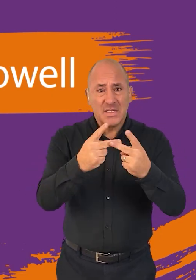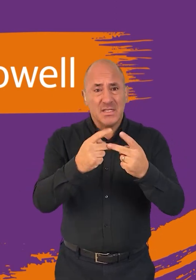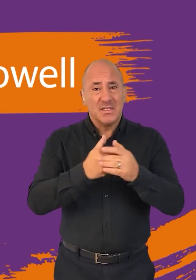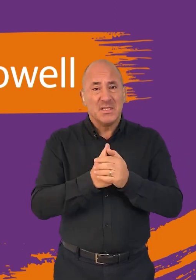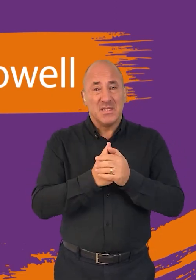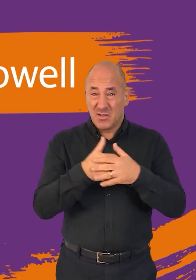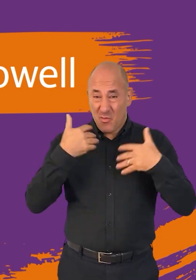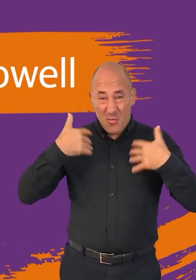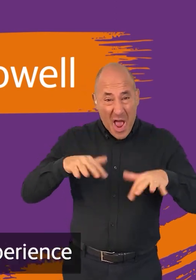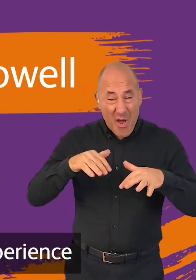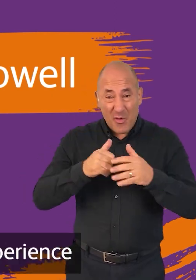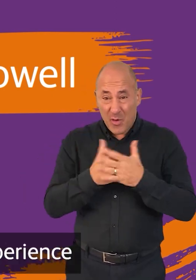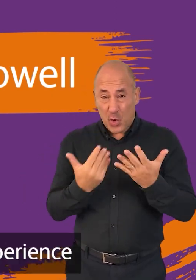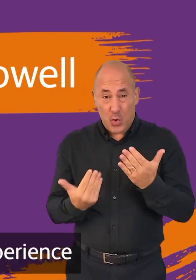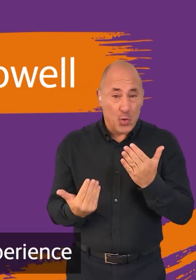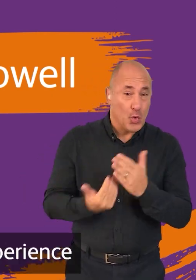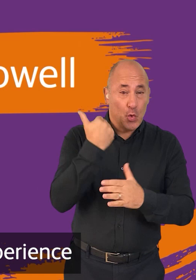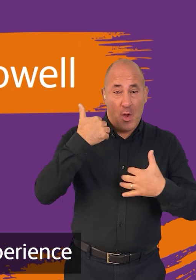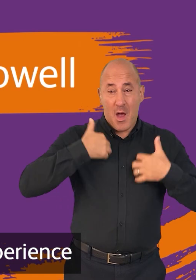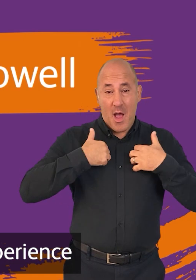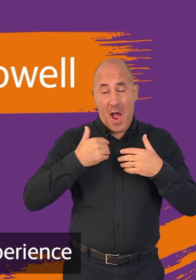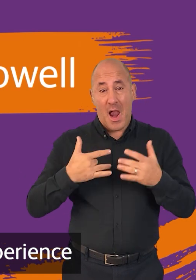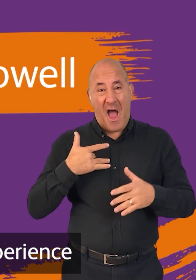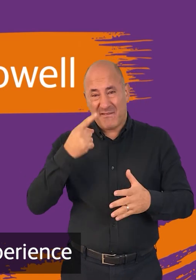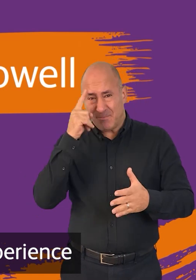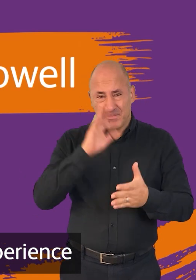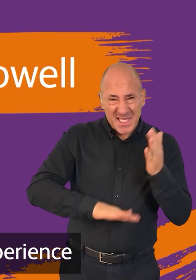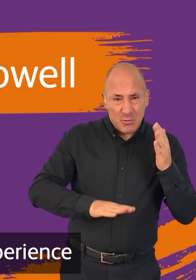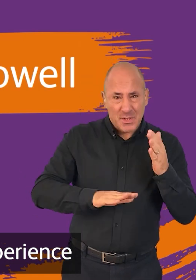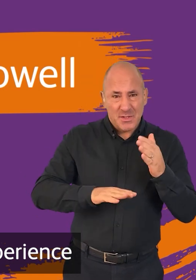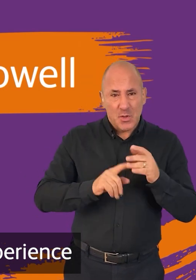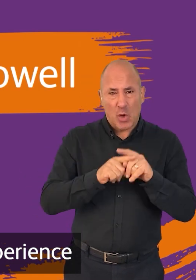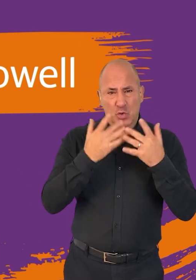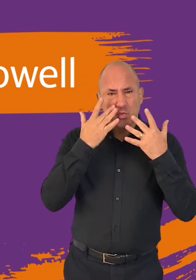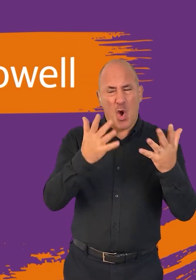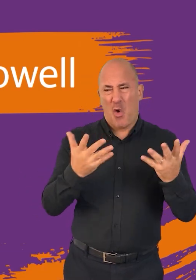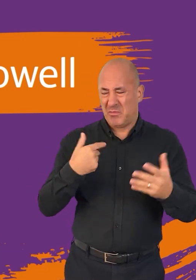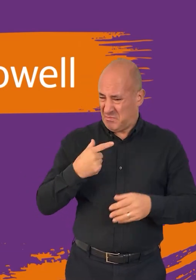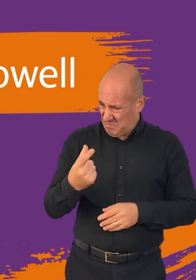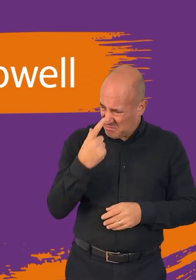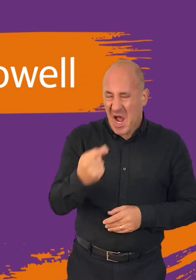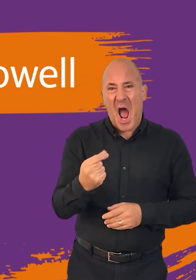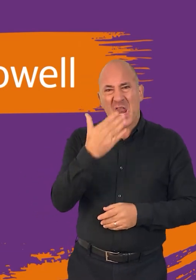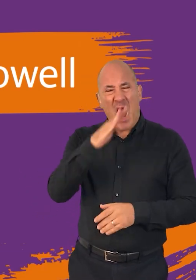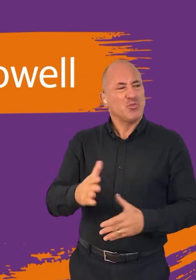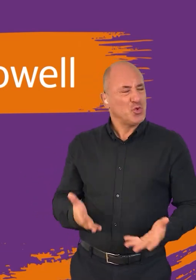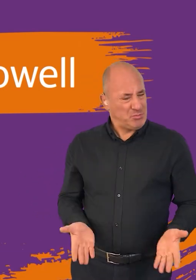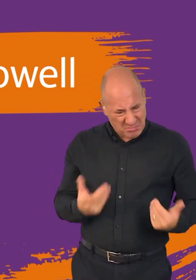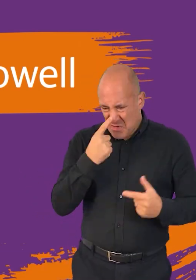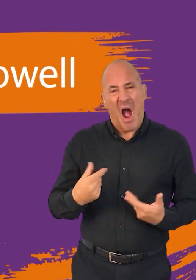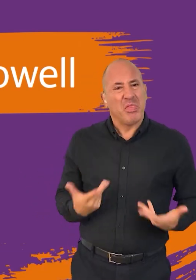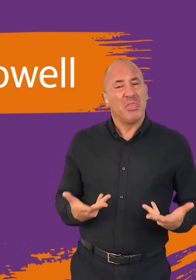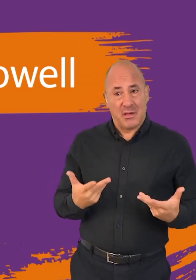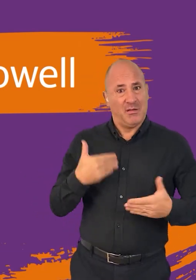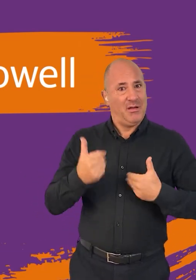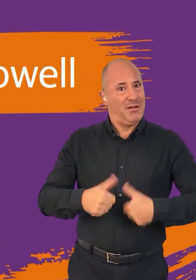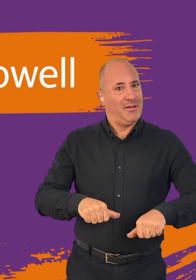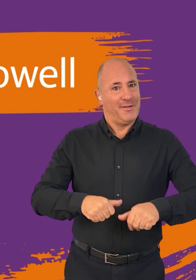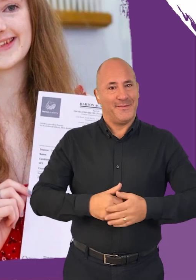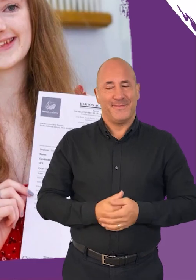danced up a storm while embracing a new and exciting life experience and displaying a can-do attitude.